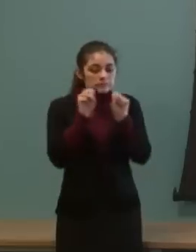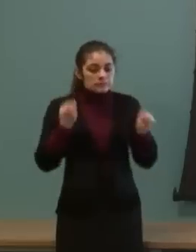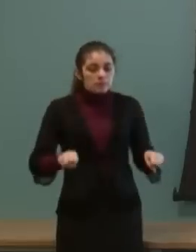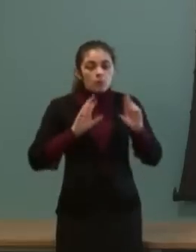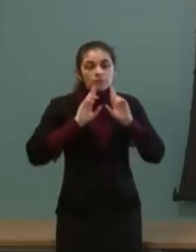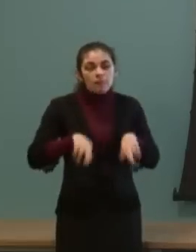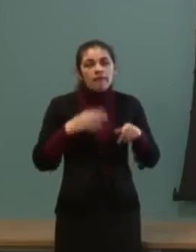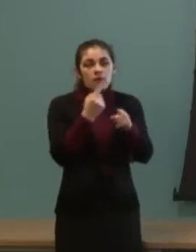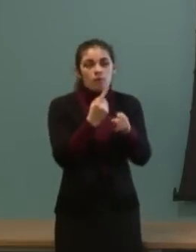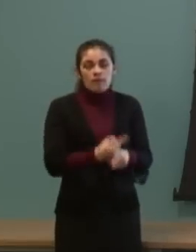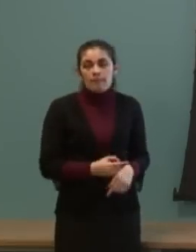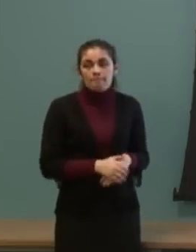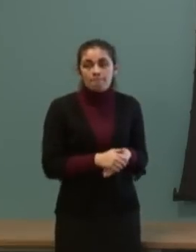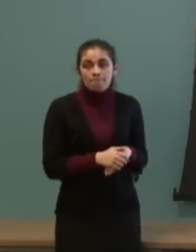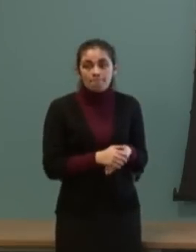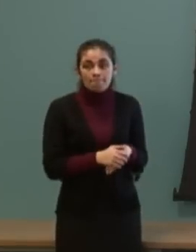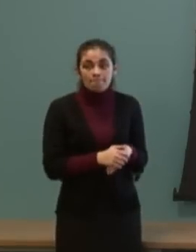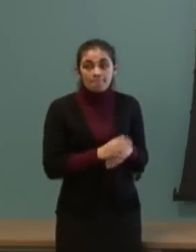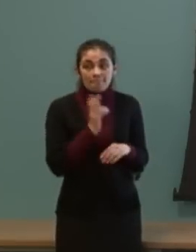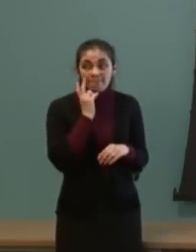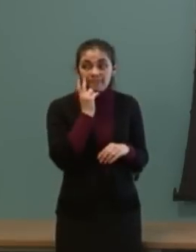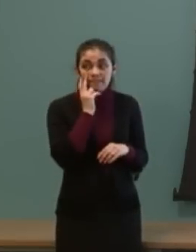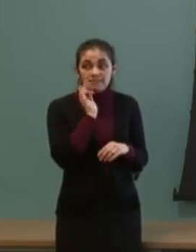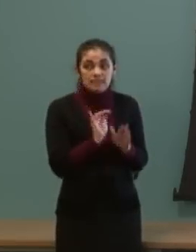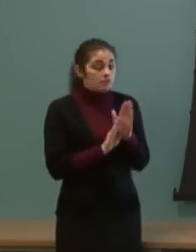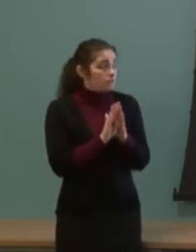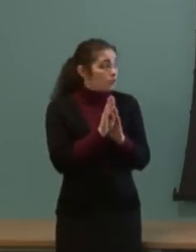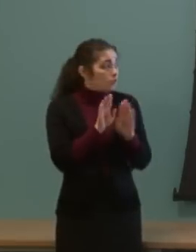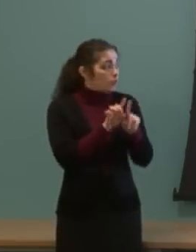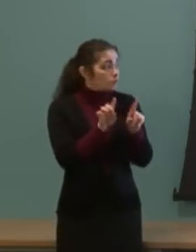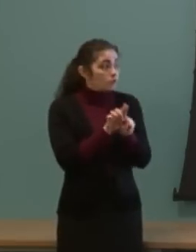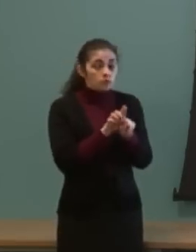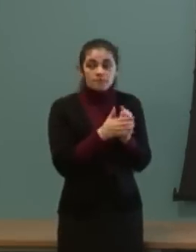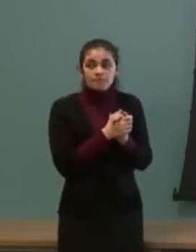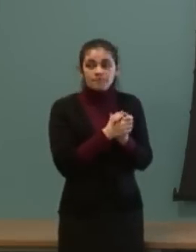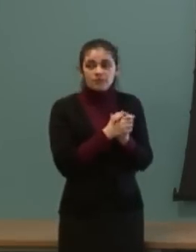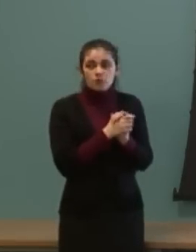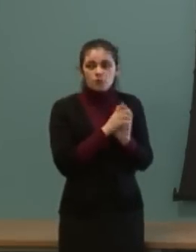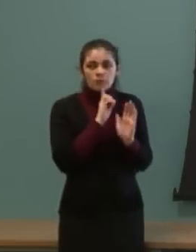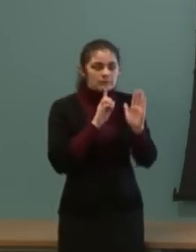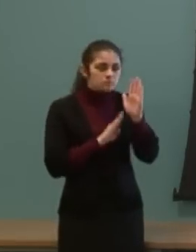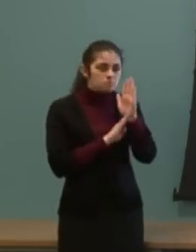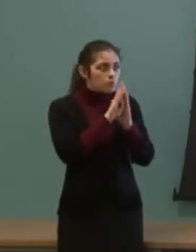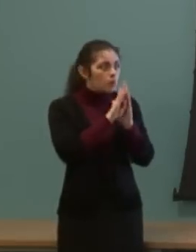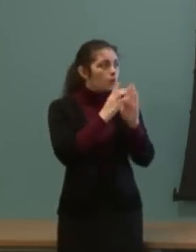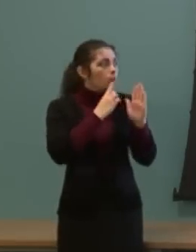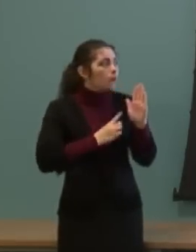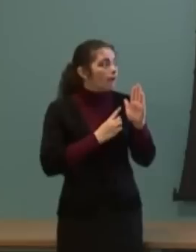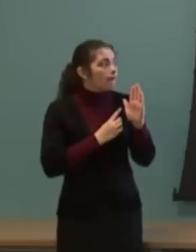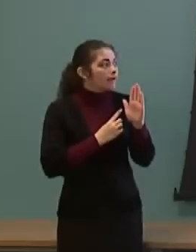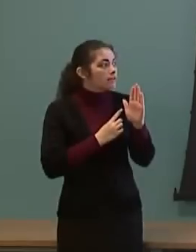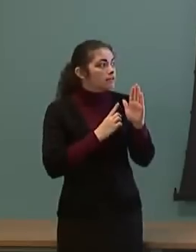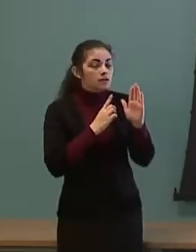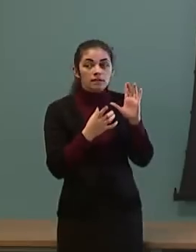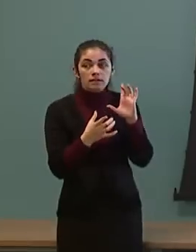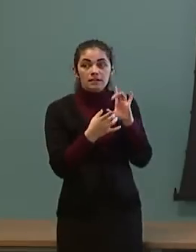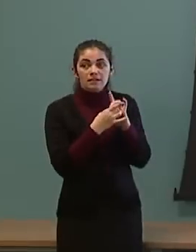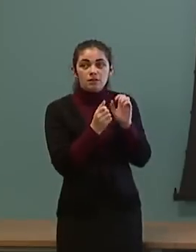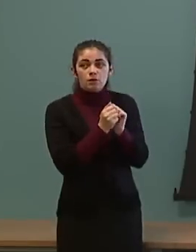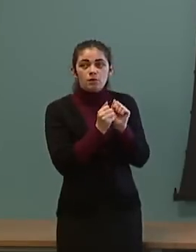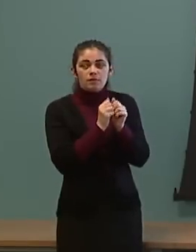to respond to this. So you'll see that evolve as well. The big spikes of the testing do coincide with